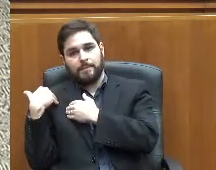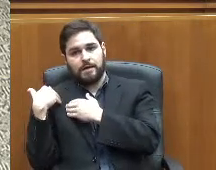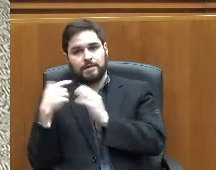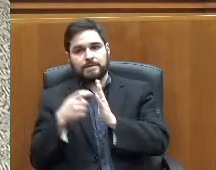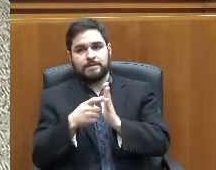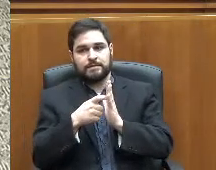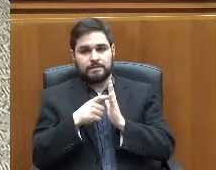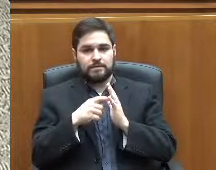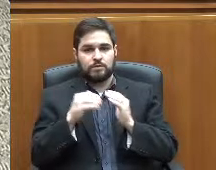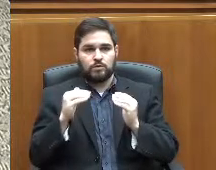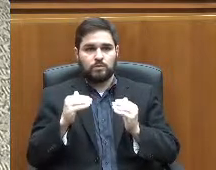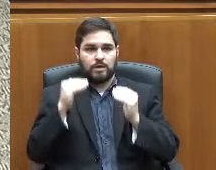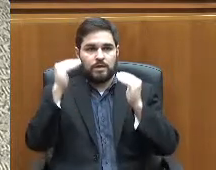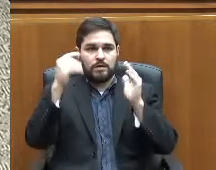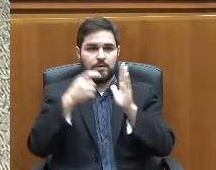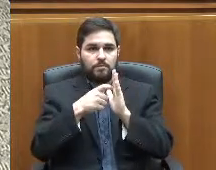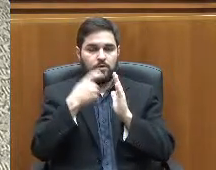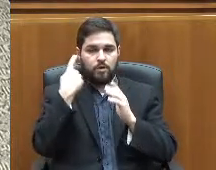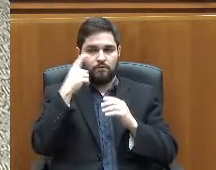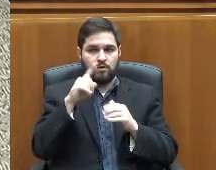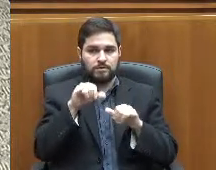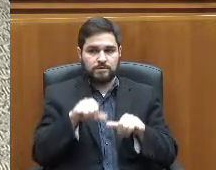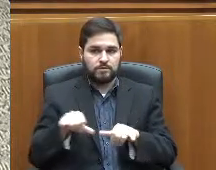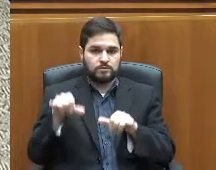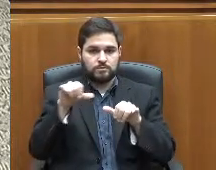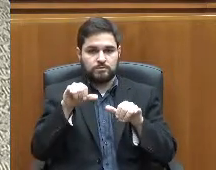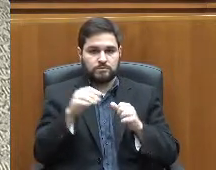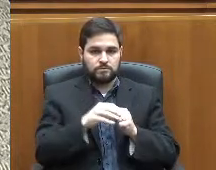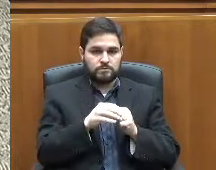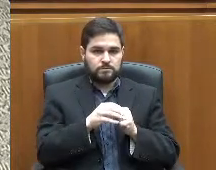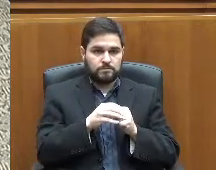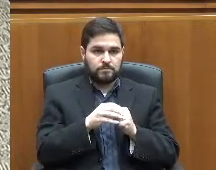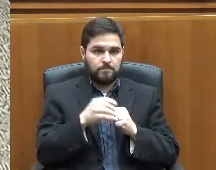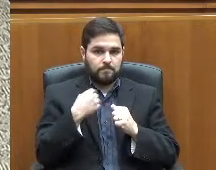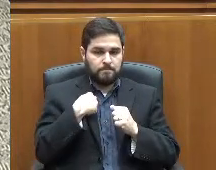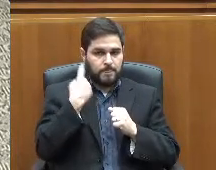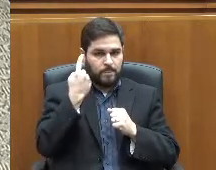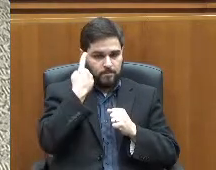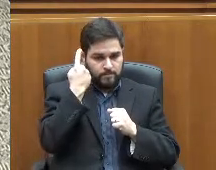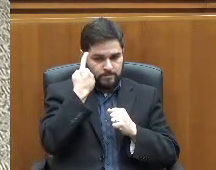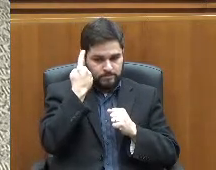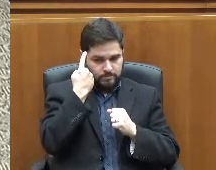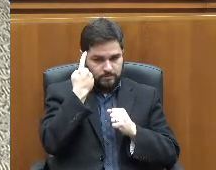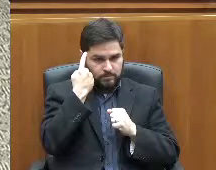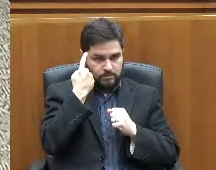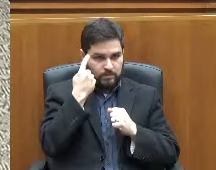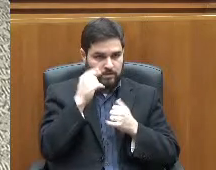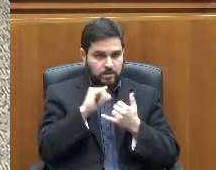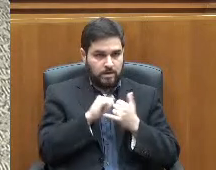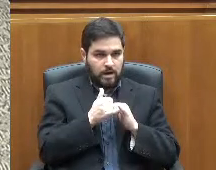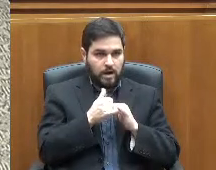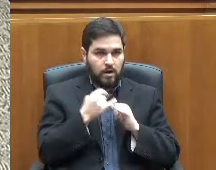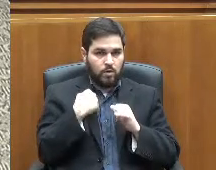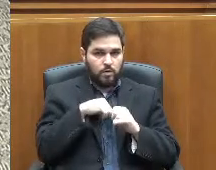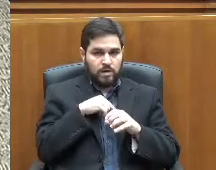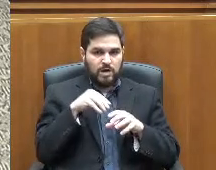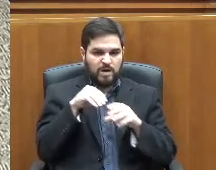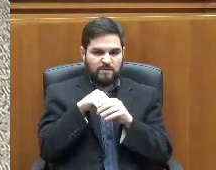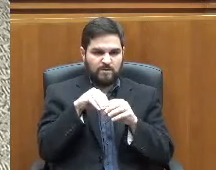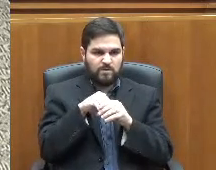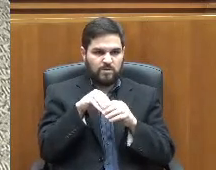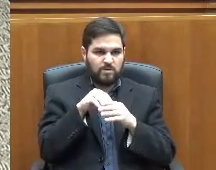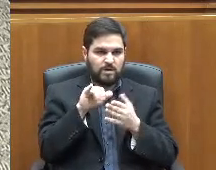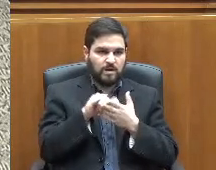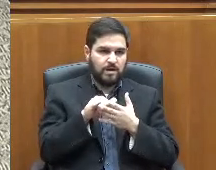about raising the bar in terms of standards, I wonder how we factor that